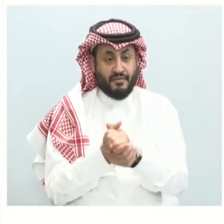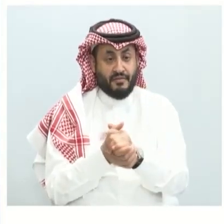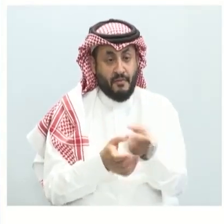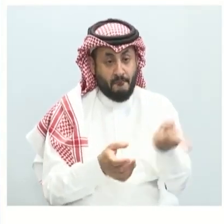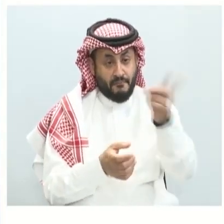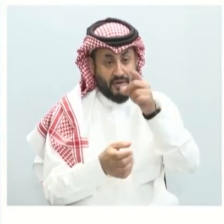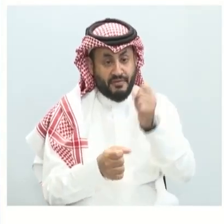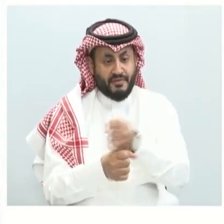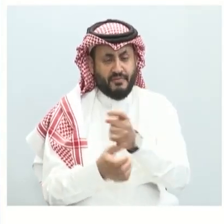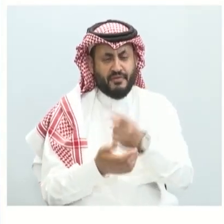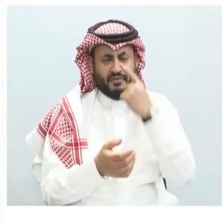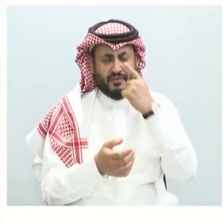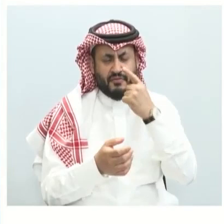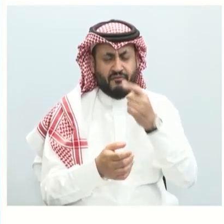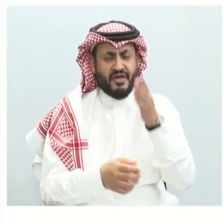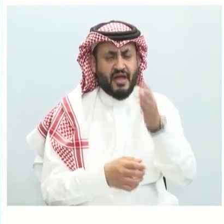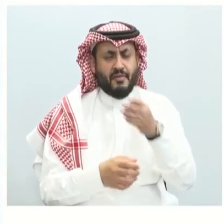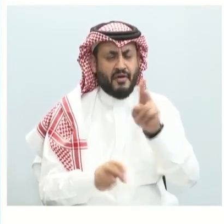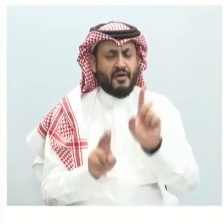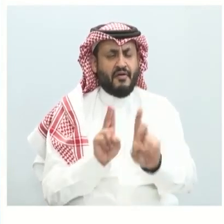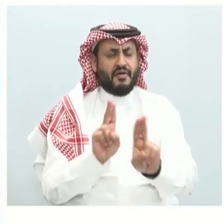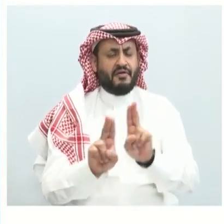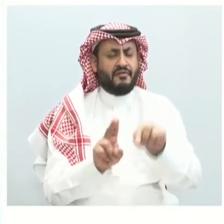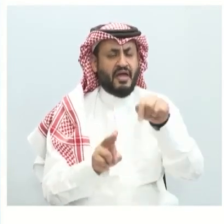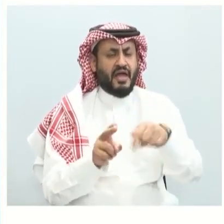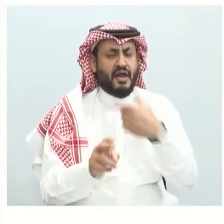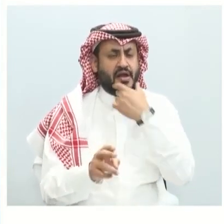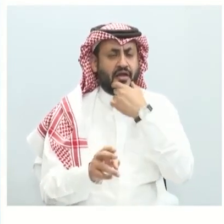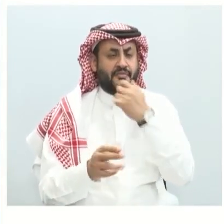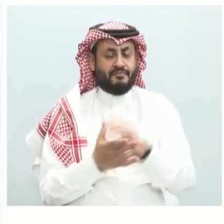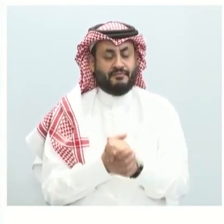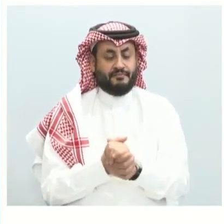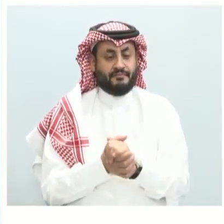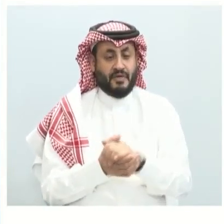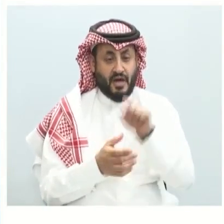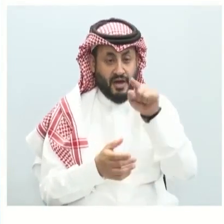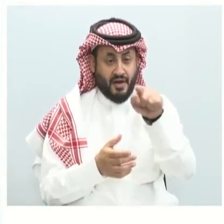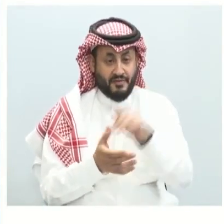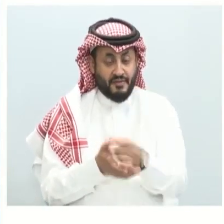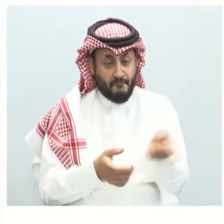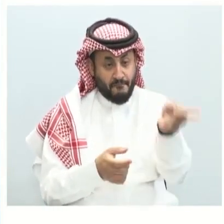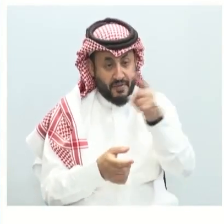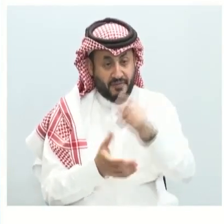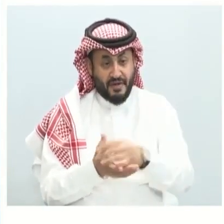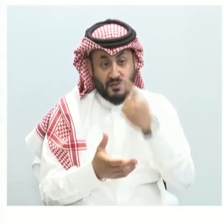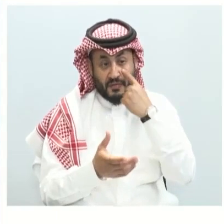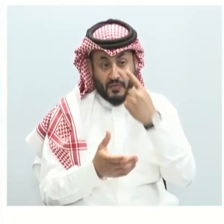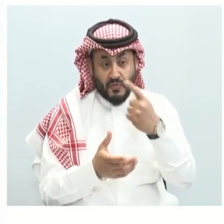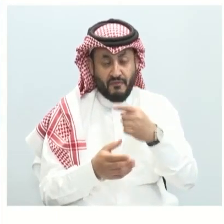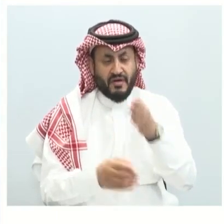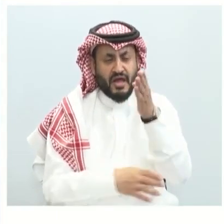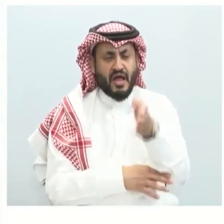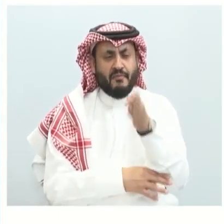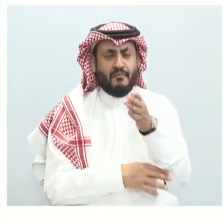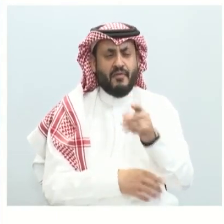going to watch camel races in Riad you are going to watch camel